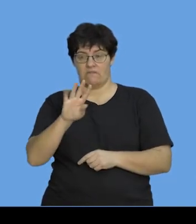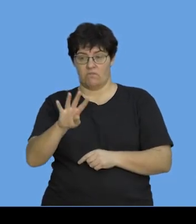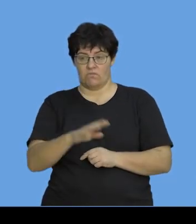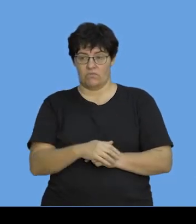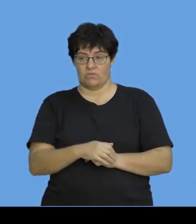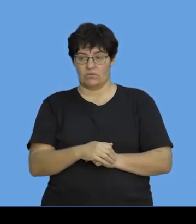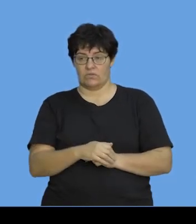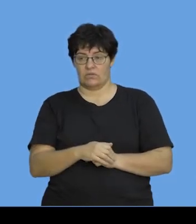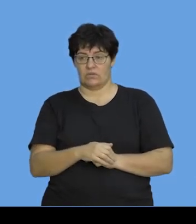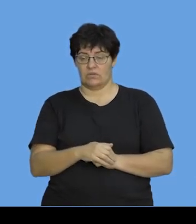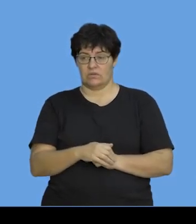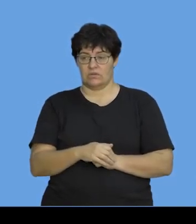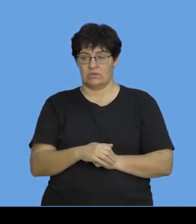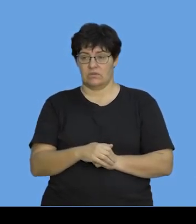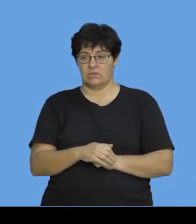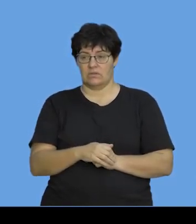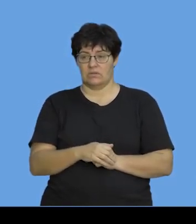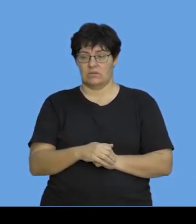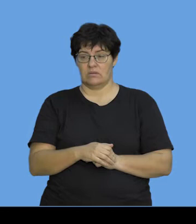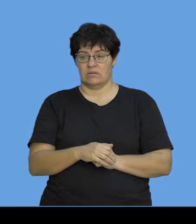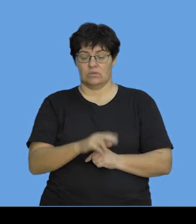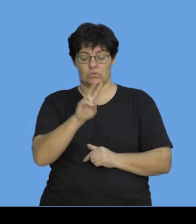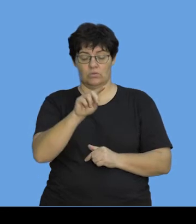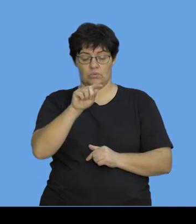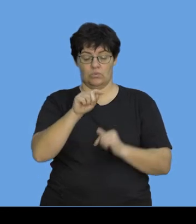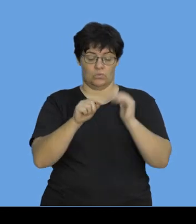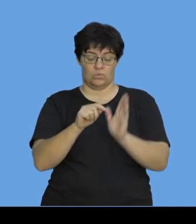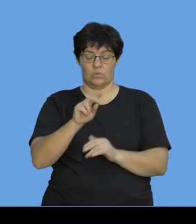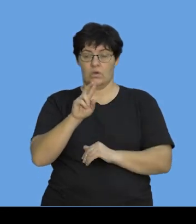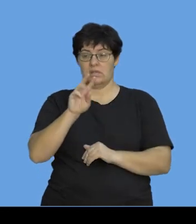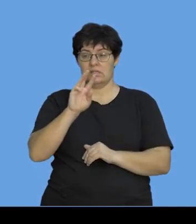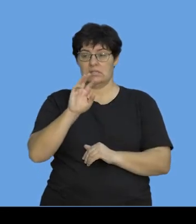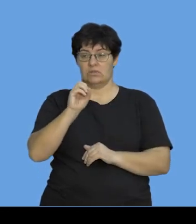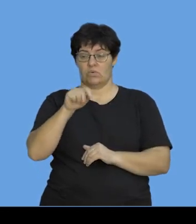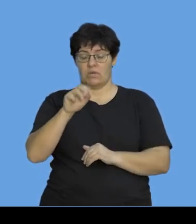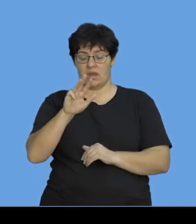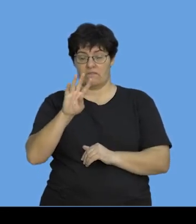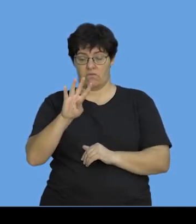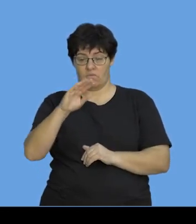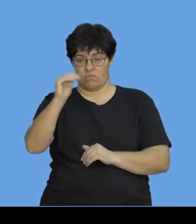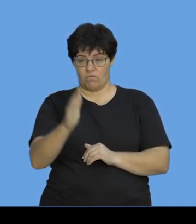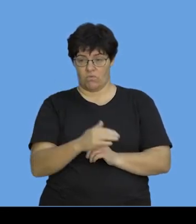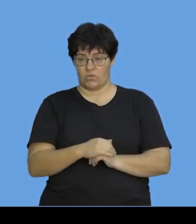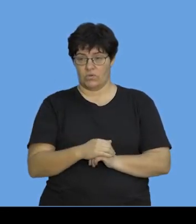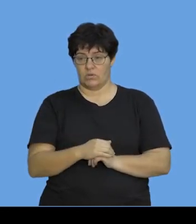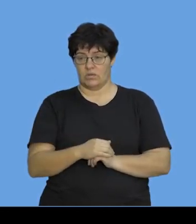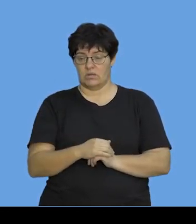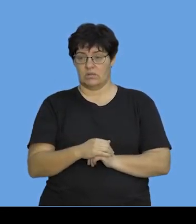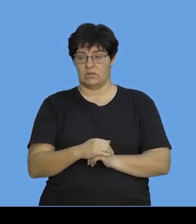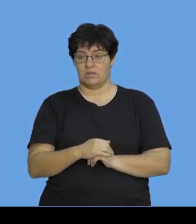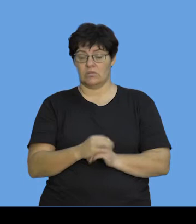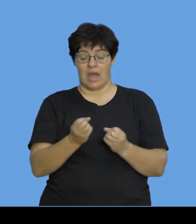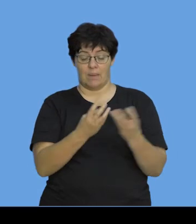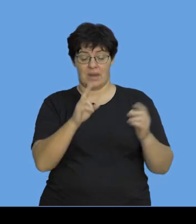Which is 2 multiplied by 0.94, right? So the number of moles of iron that